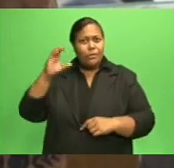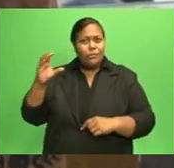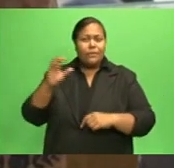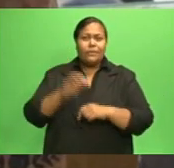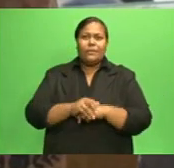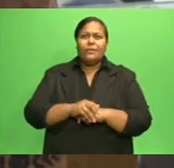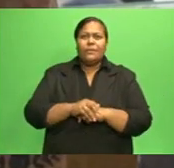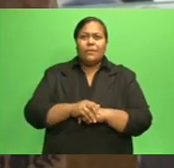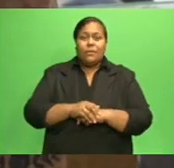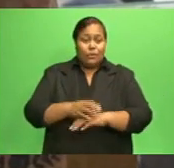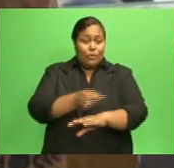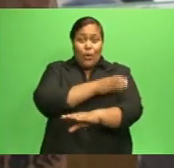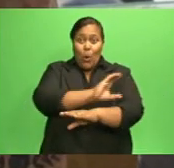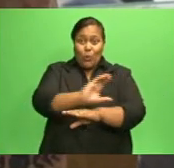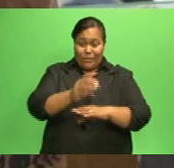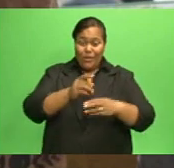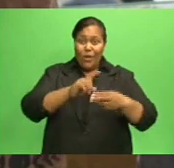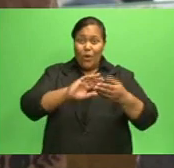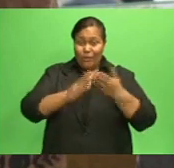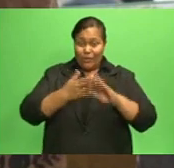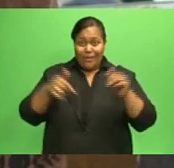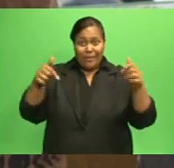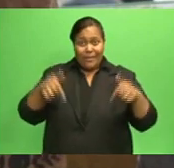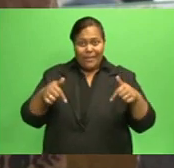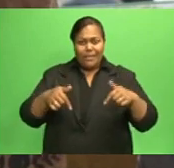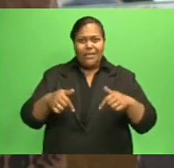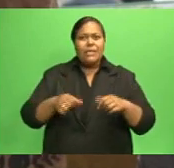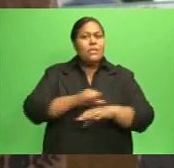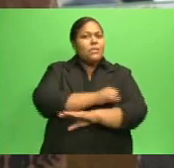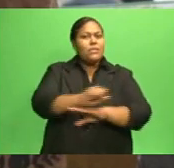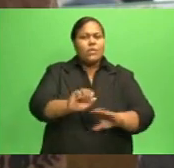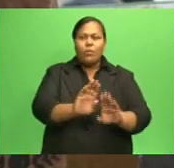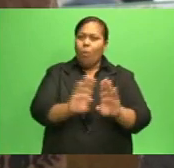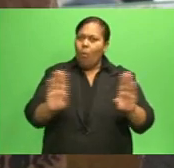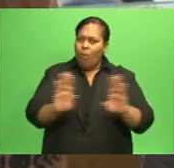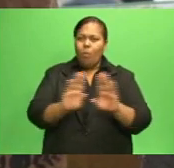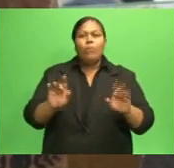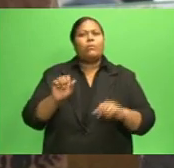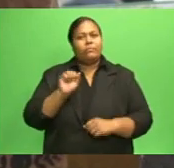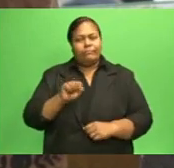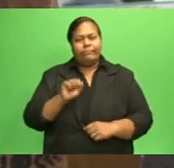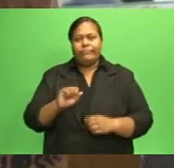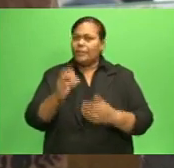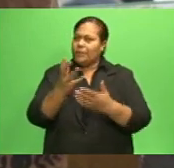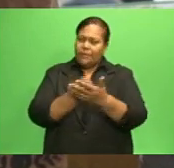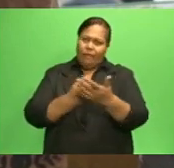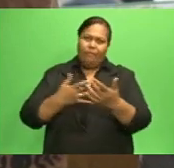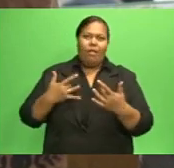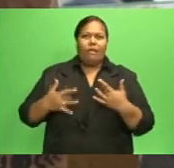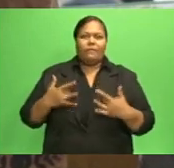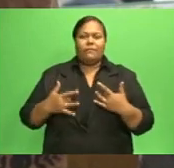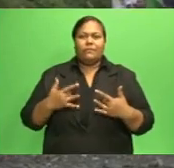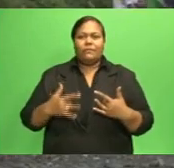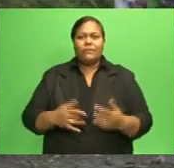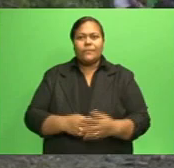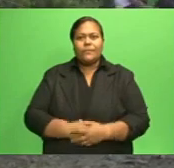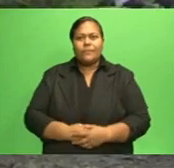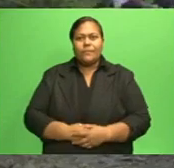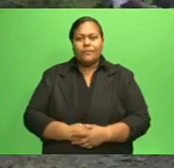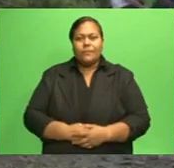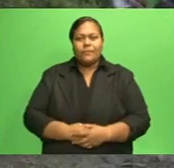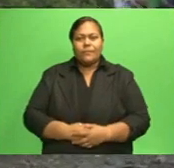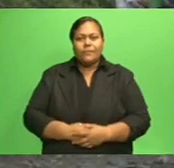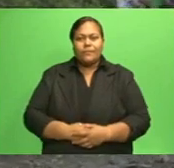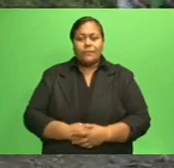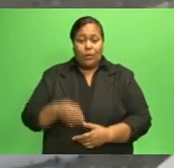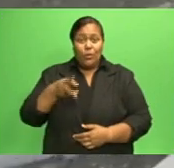of coastal communities, these seawalls certainly spared you the worst of Harold's fury. While